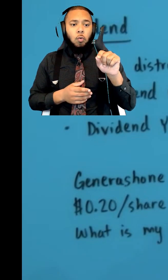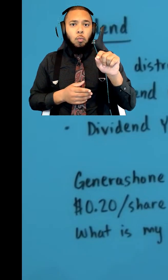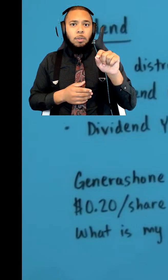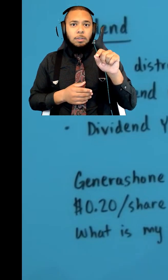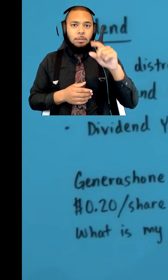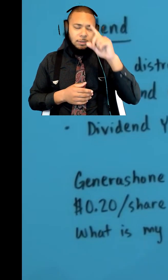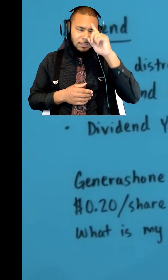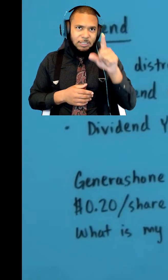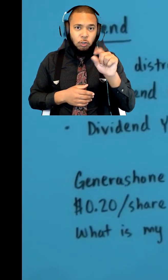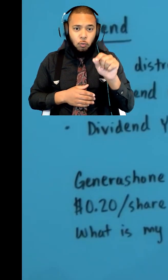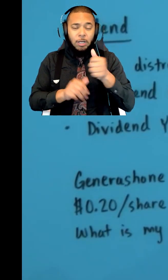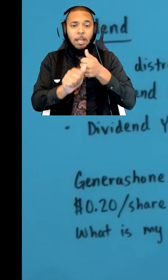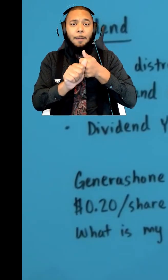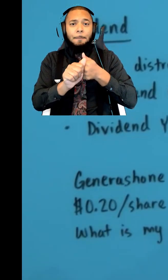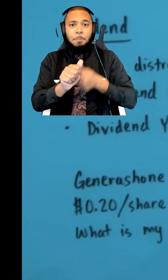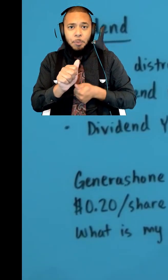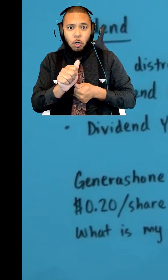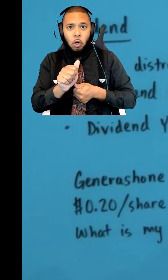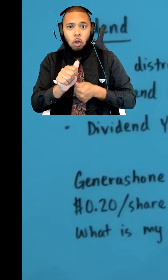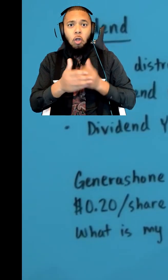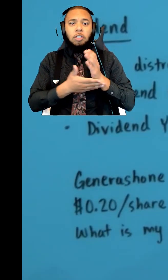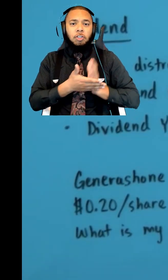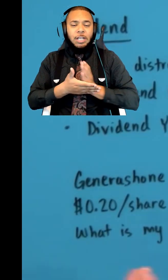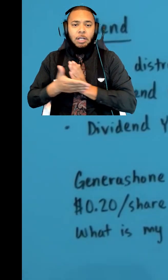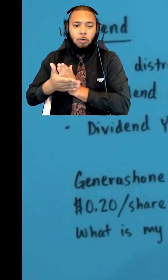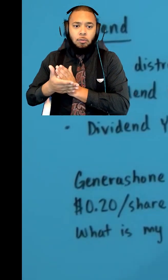own 50 shares of the company.